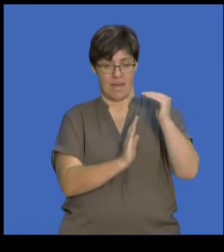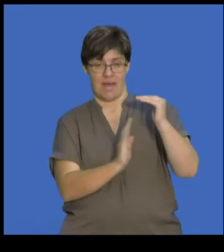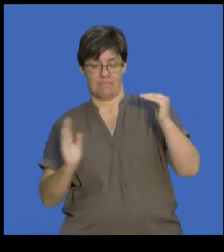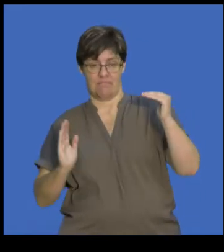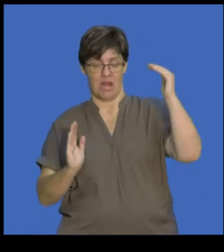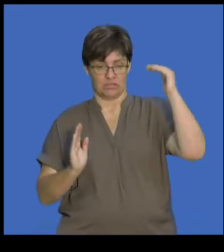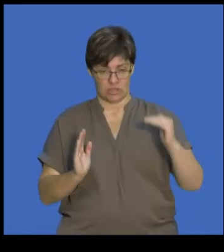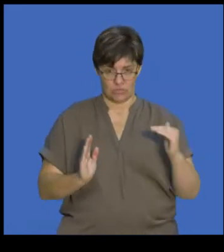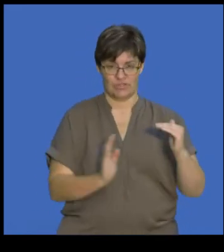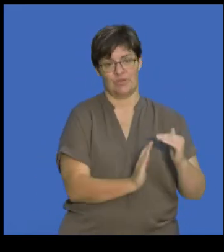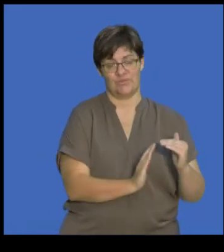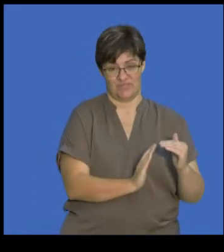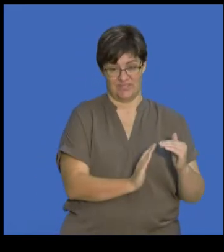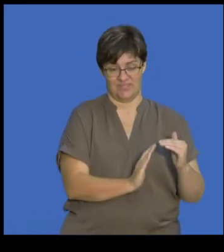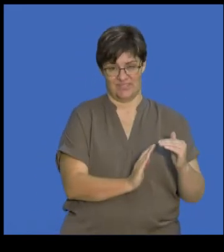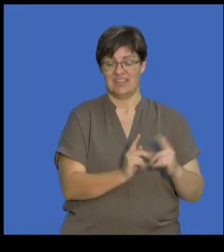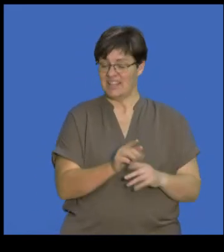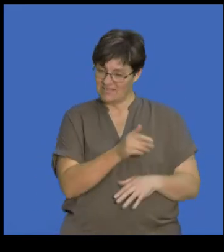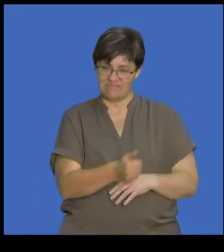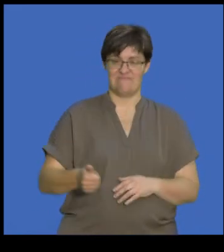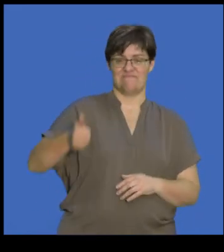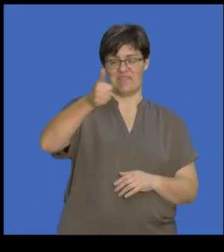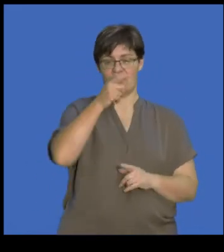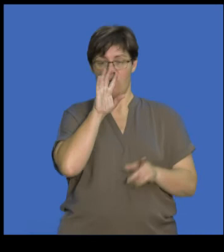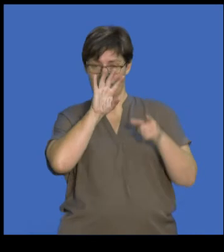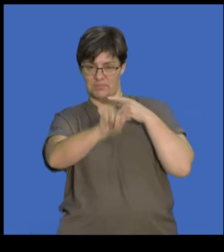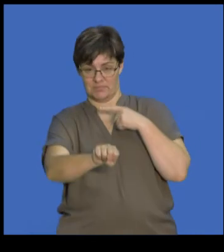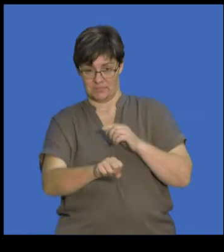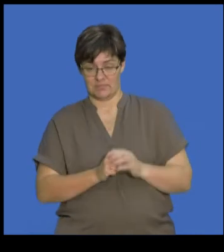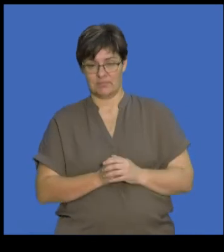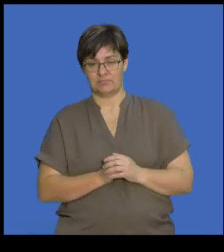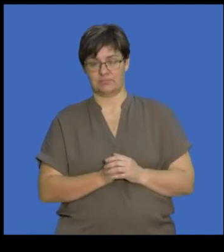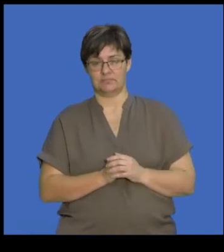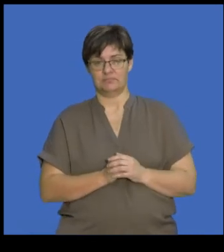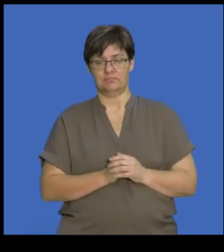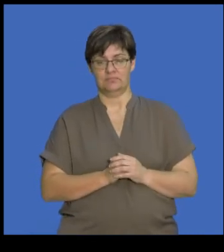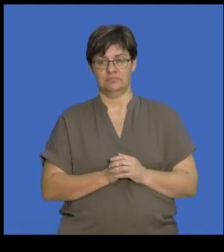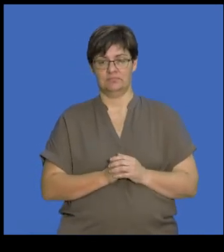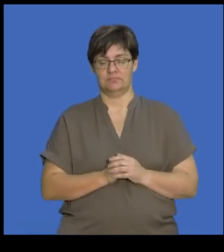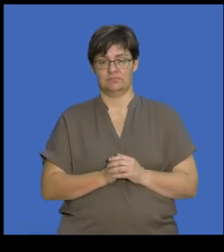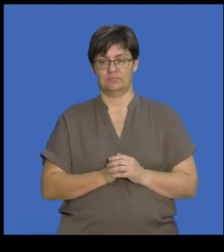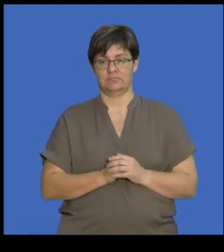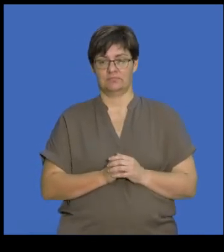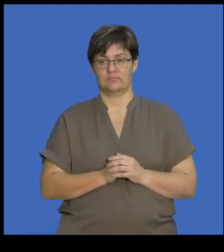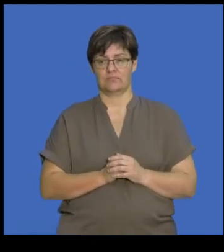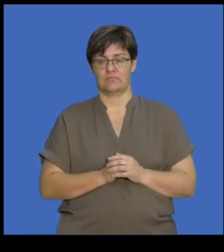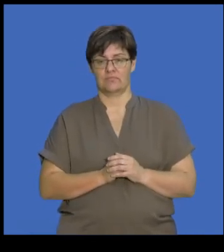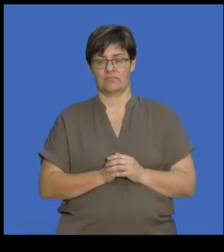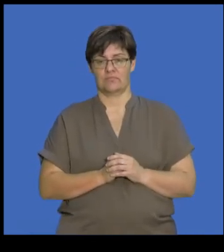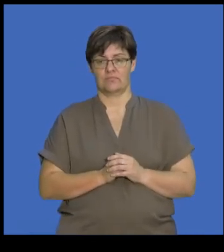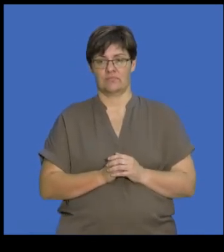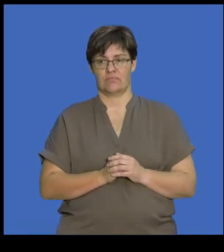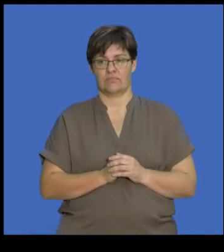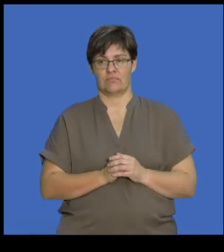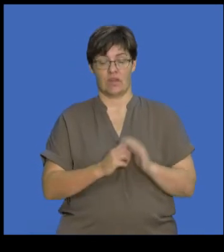relationship. That's the main thing that we wanted to establish in as far as that relationship, okay? So the graph